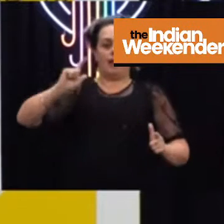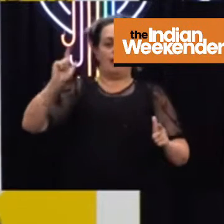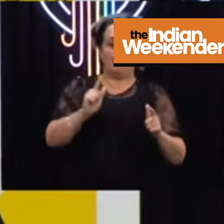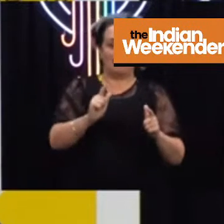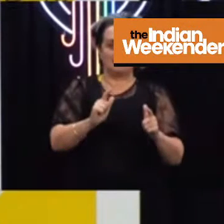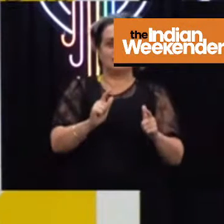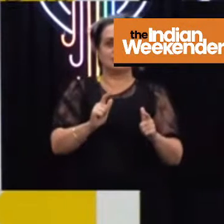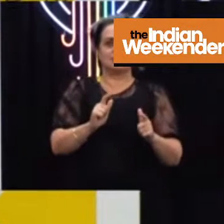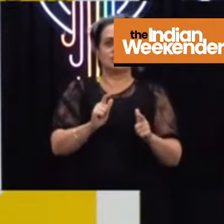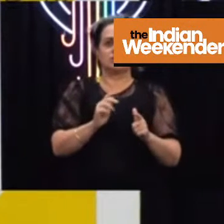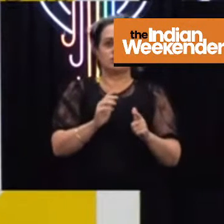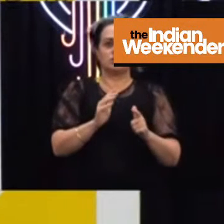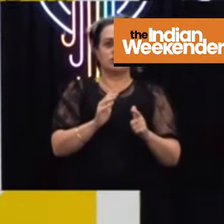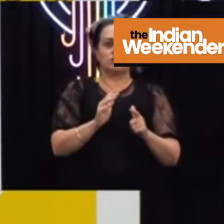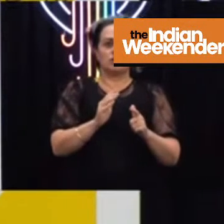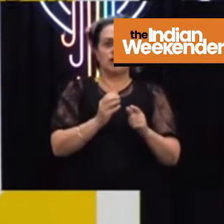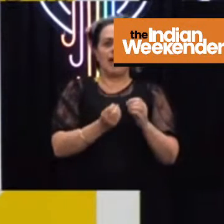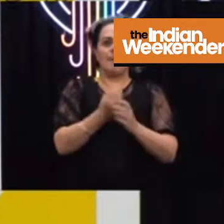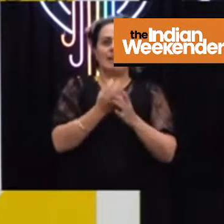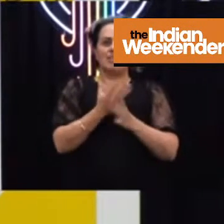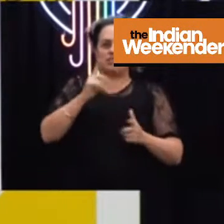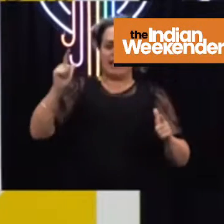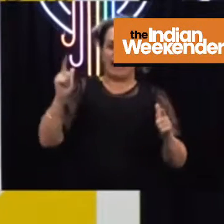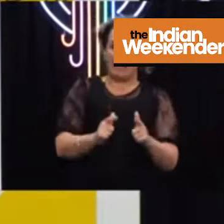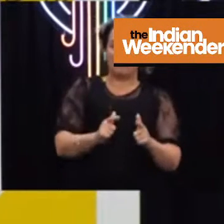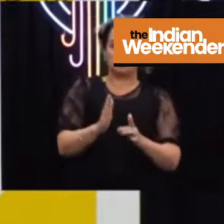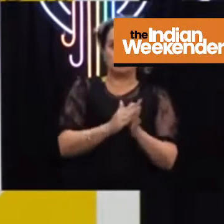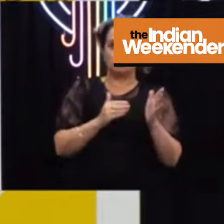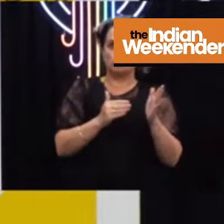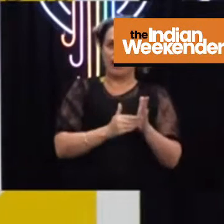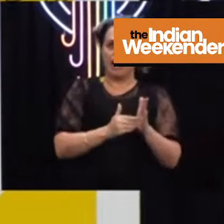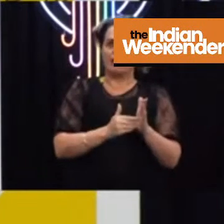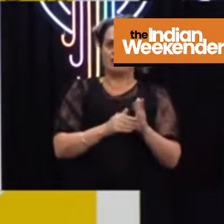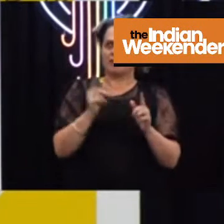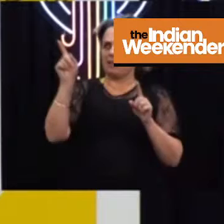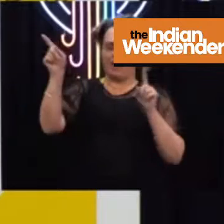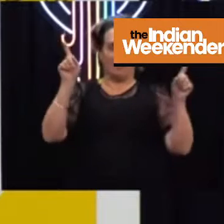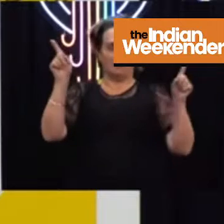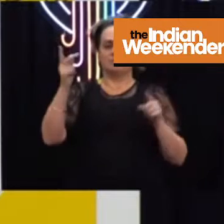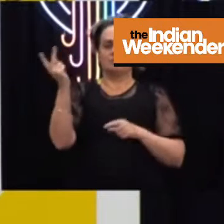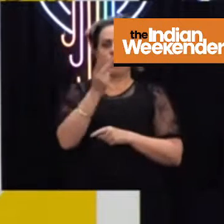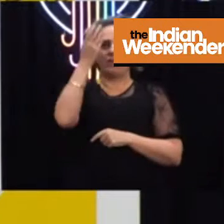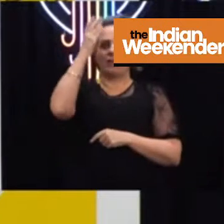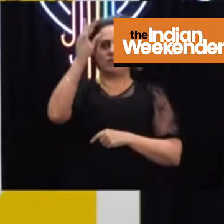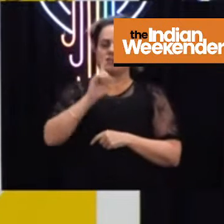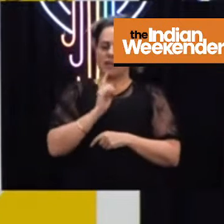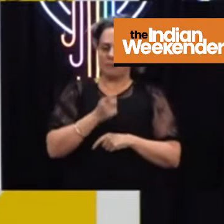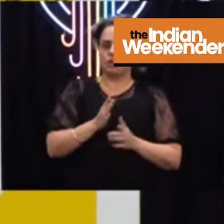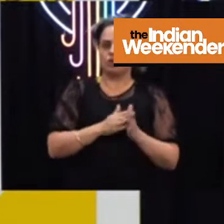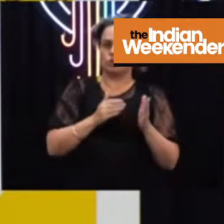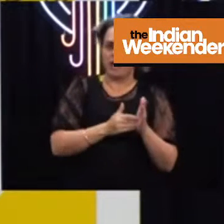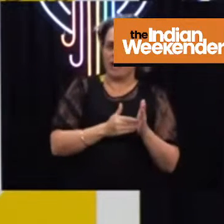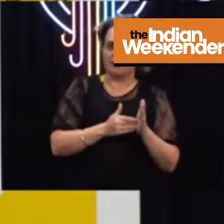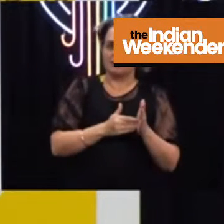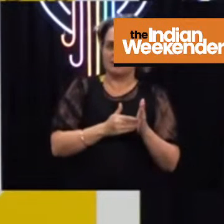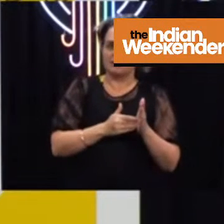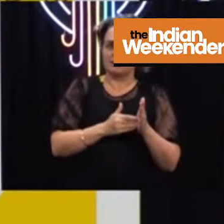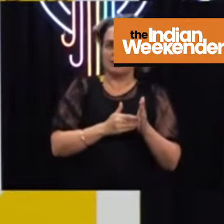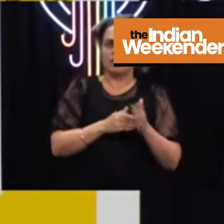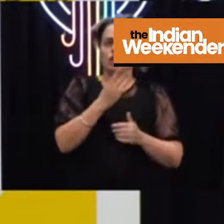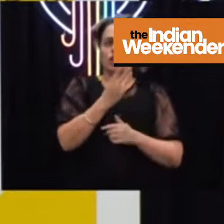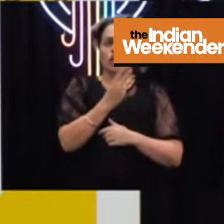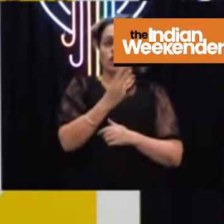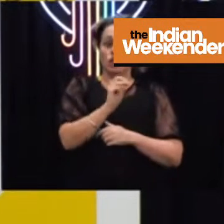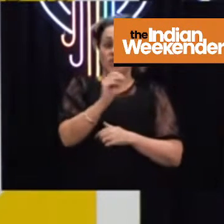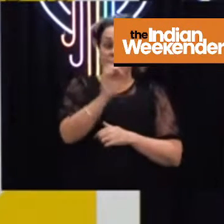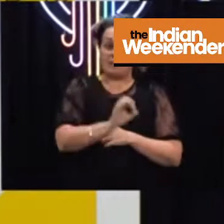12 countries which is on the naughty list in this call. Have you had any overtures from ambassadors on that target, and what is